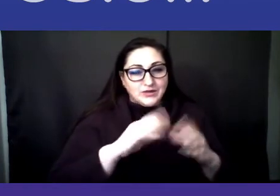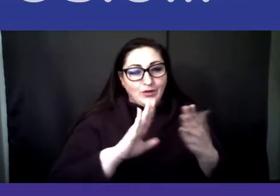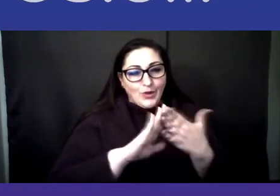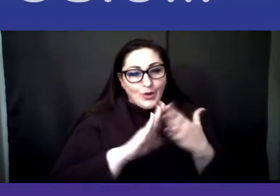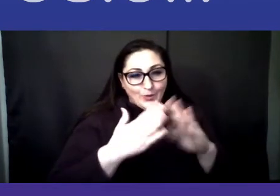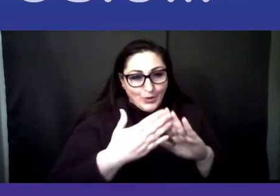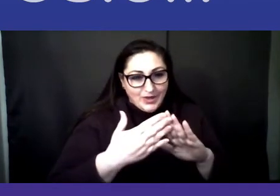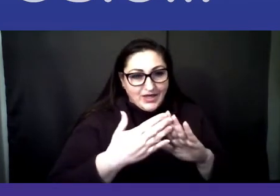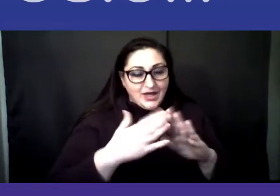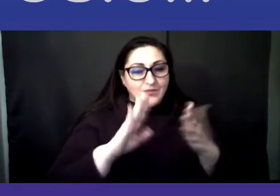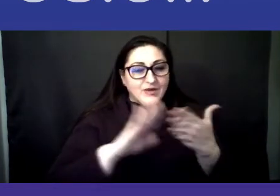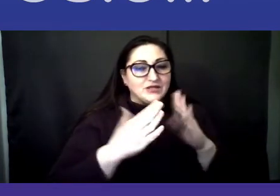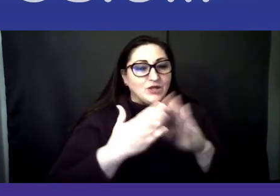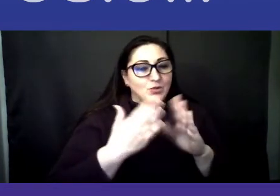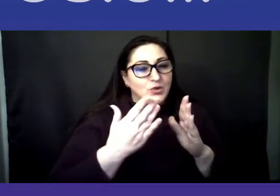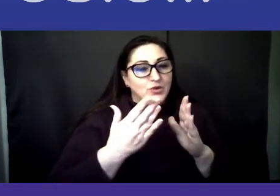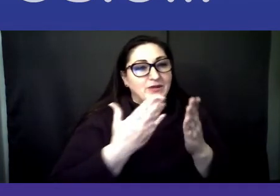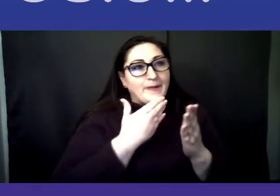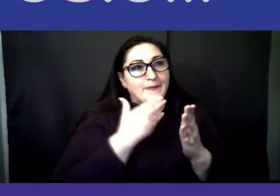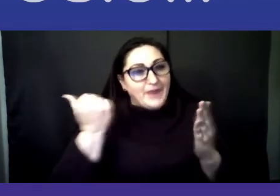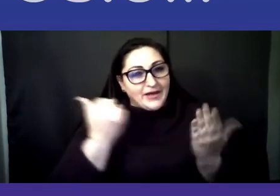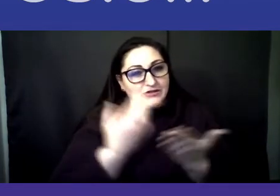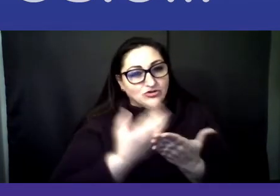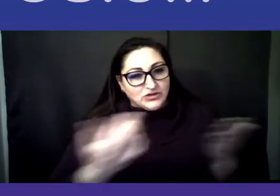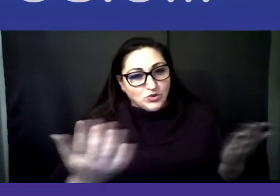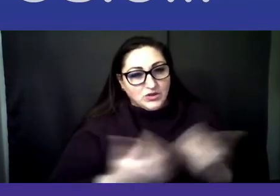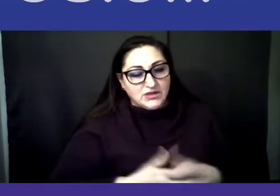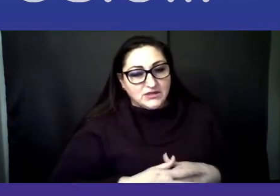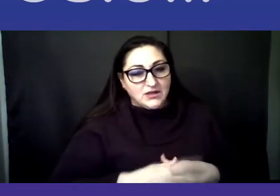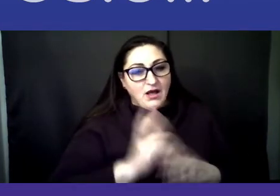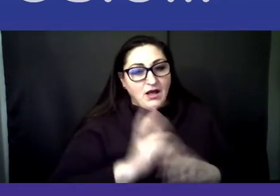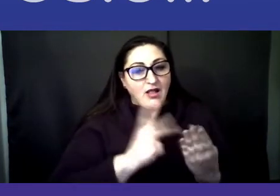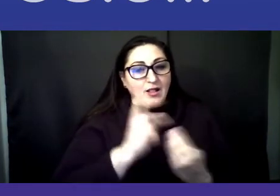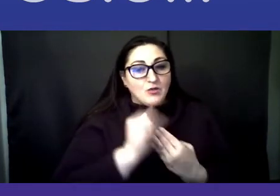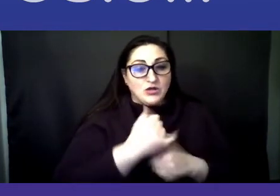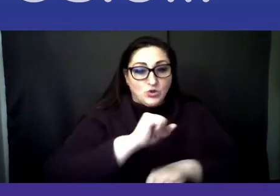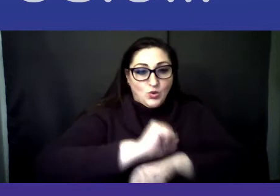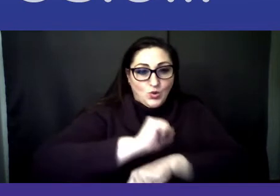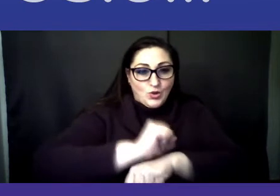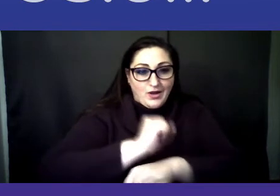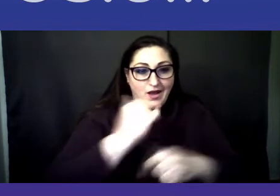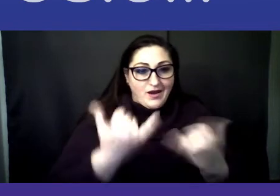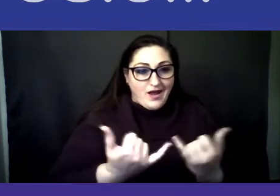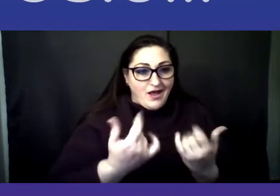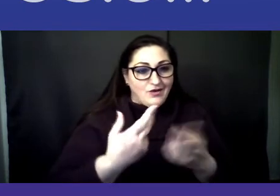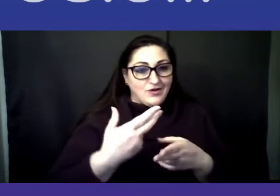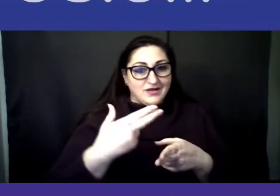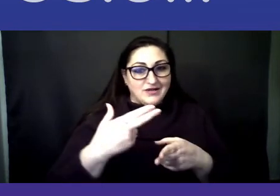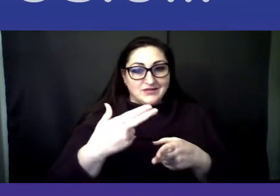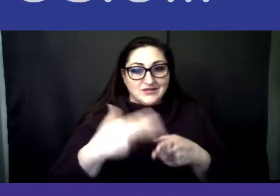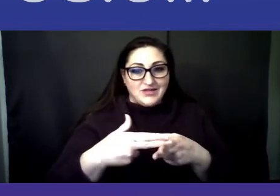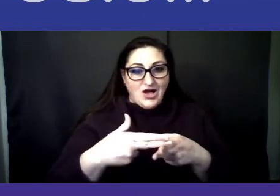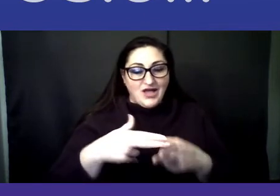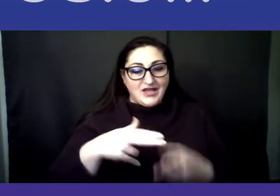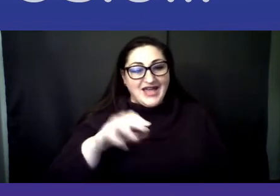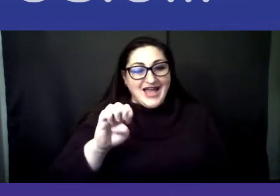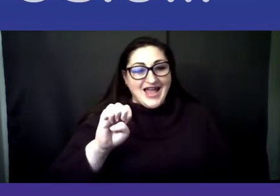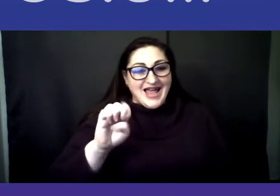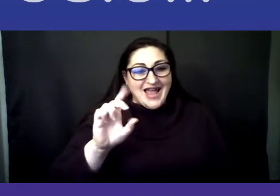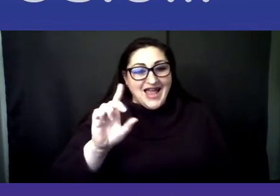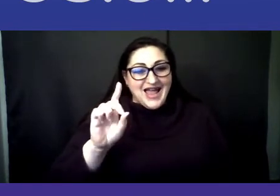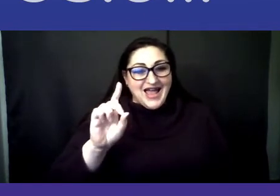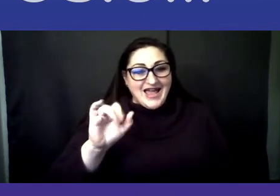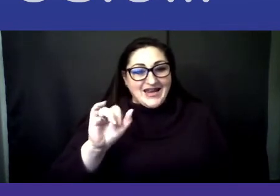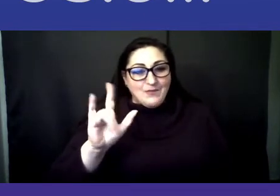best resource, right? So one of the project we're working on now is called Edible Tales, which is food-based dance